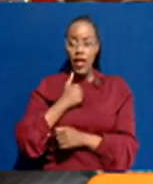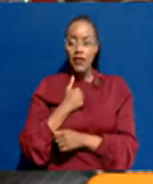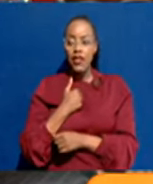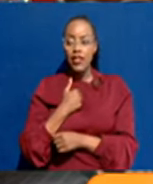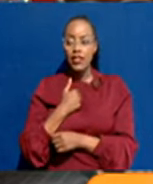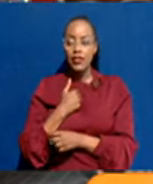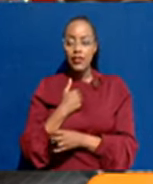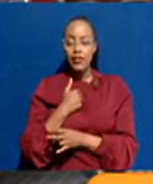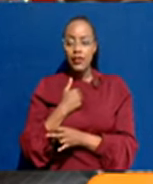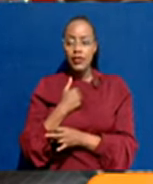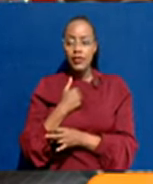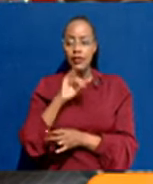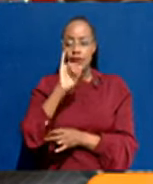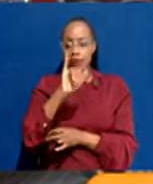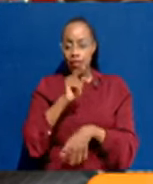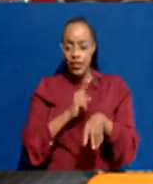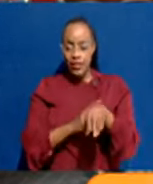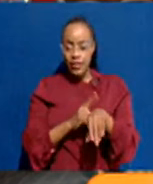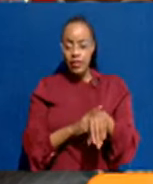You know, at that time,